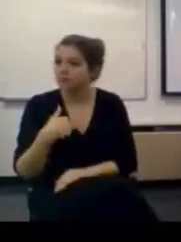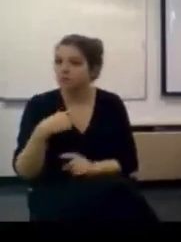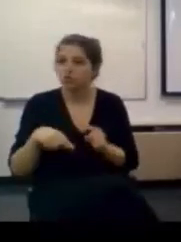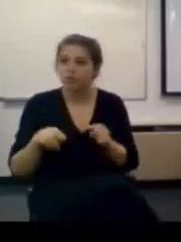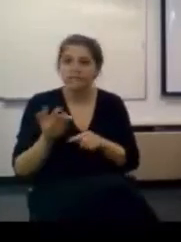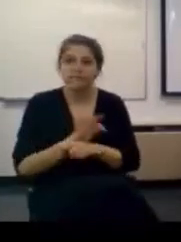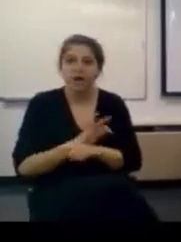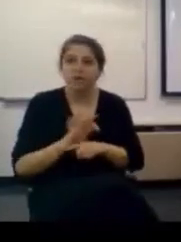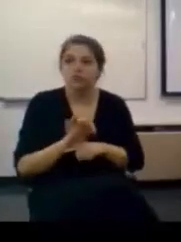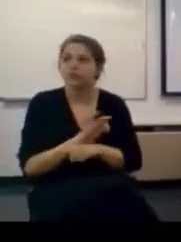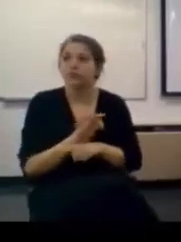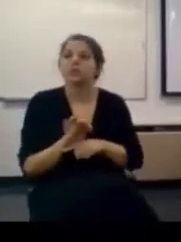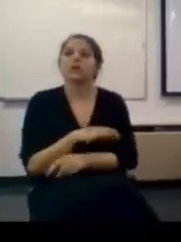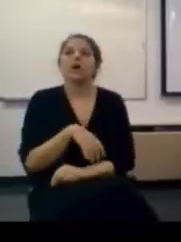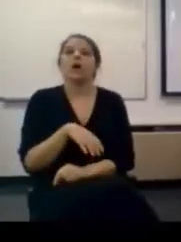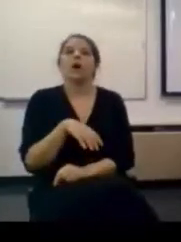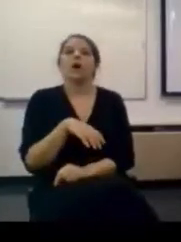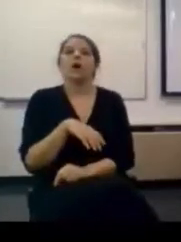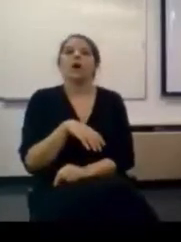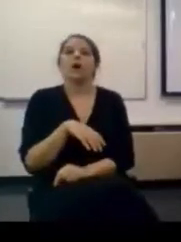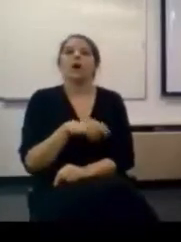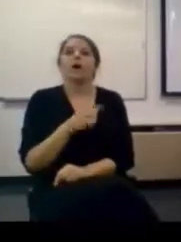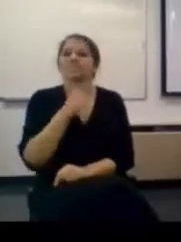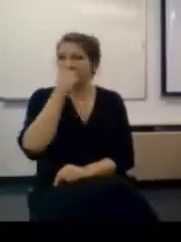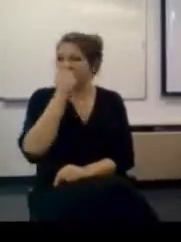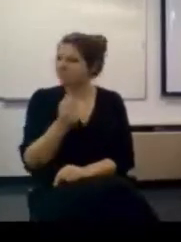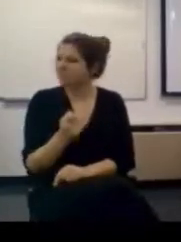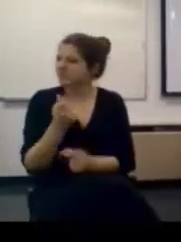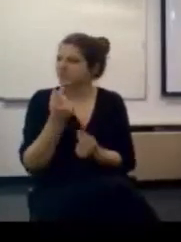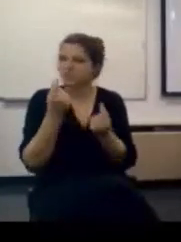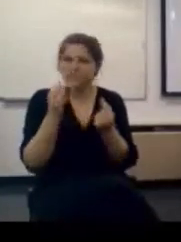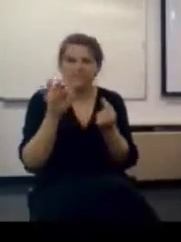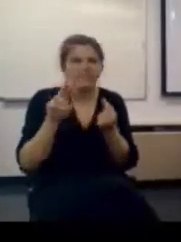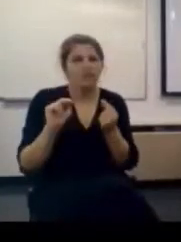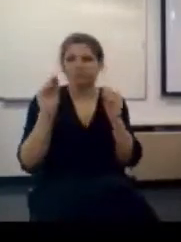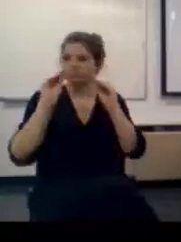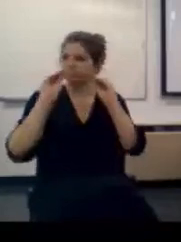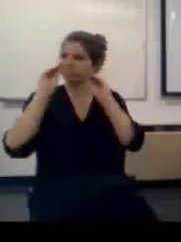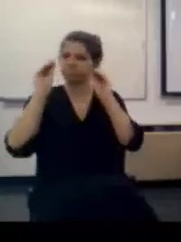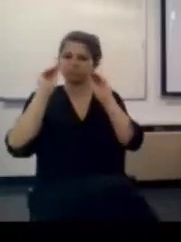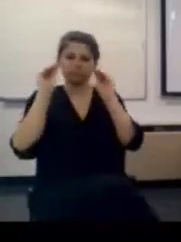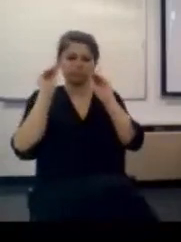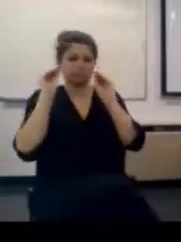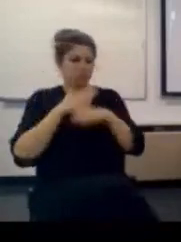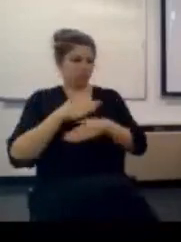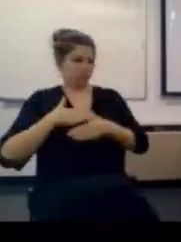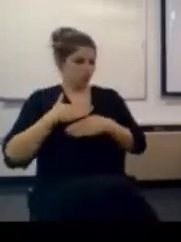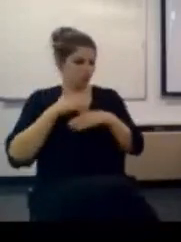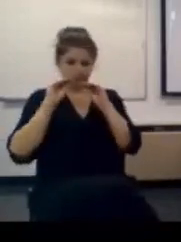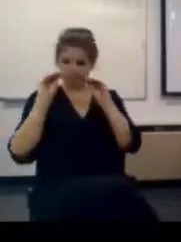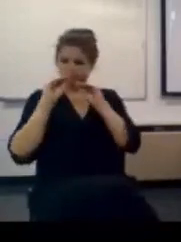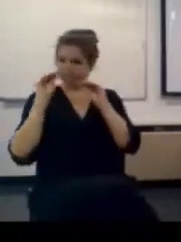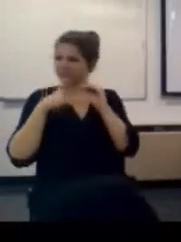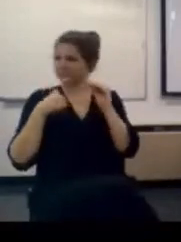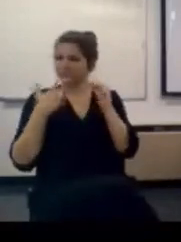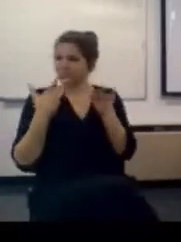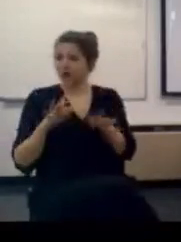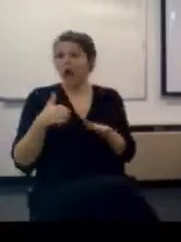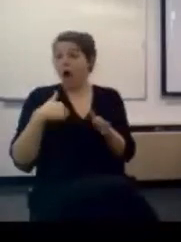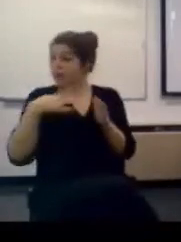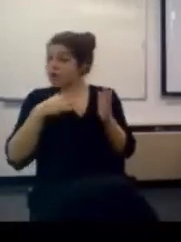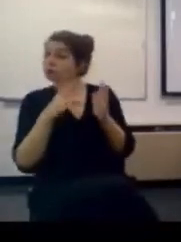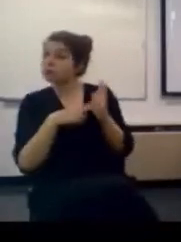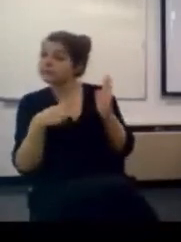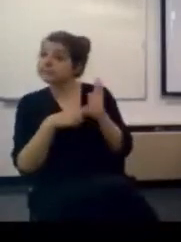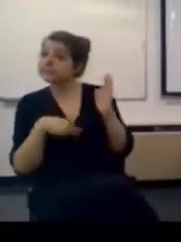out of bed, and I found that I couldn't function well. And I was not interested in doing anything that I